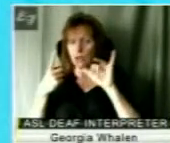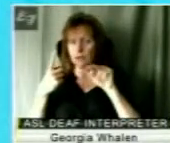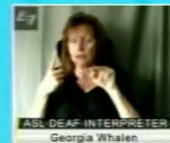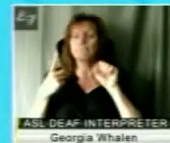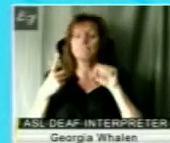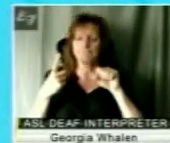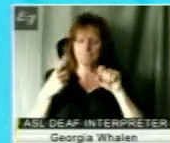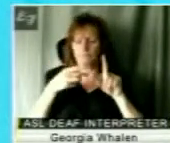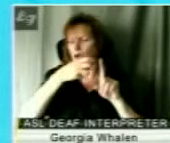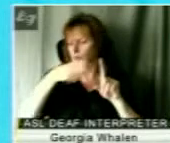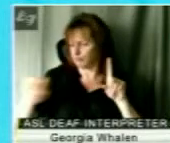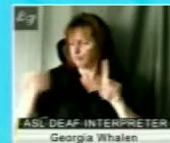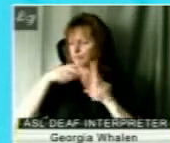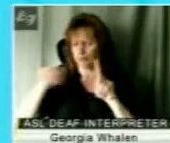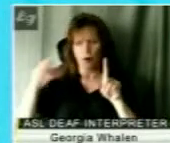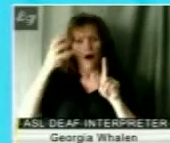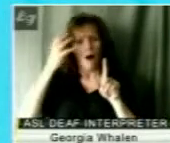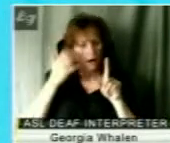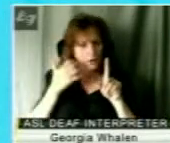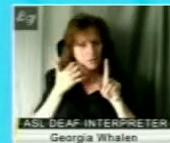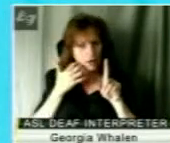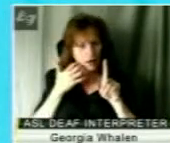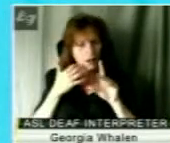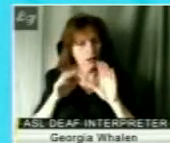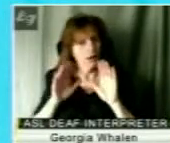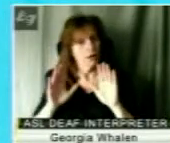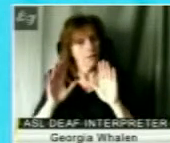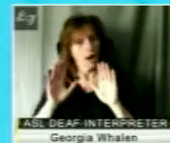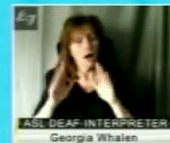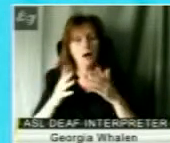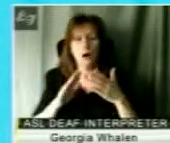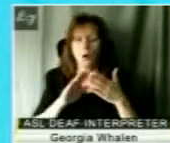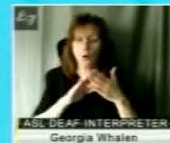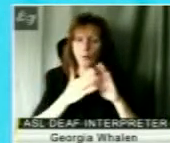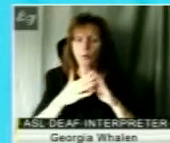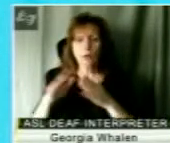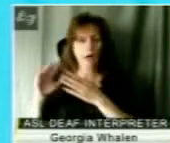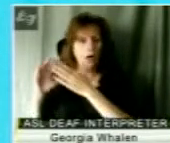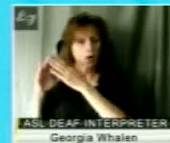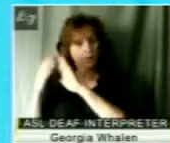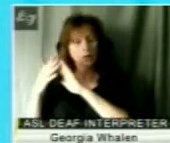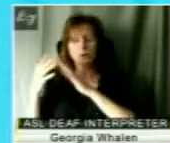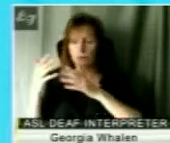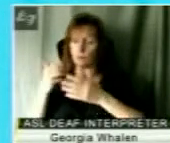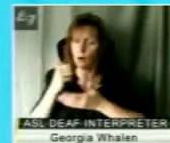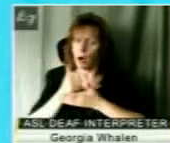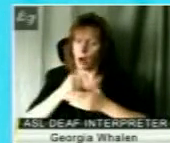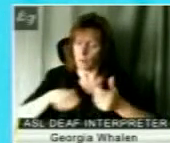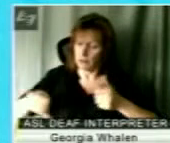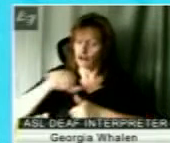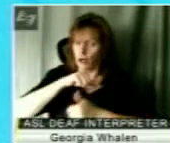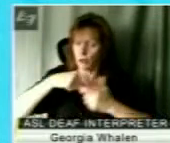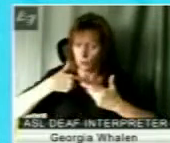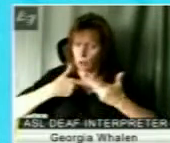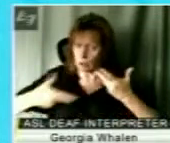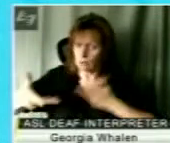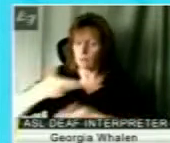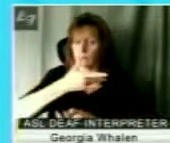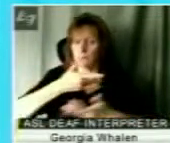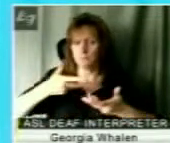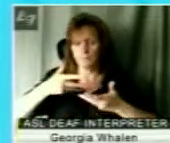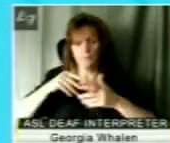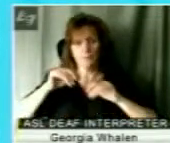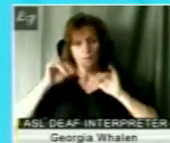forth with each other. And in the case of large volumes of people, there may always be these